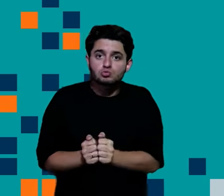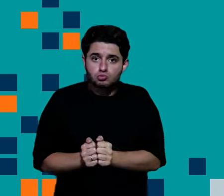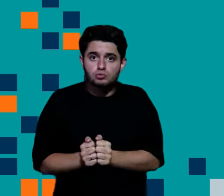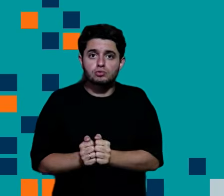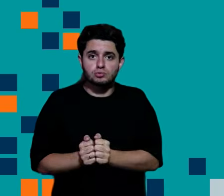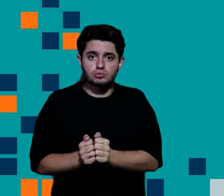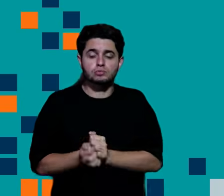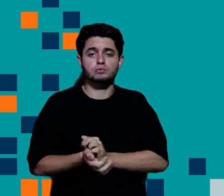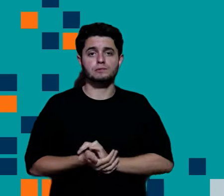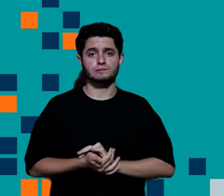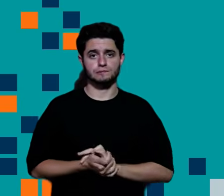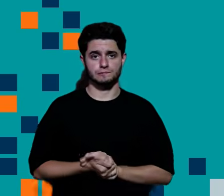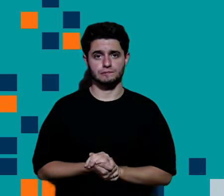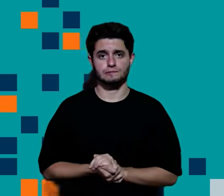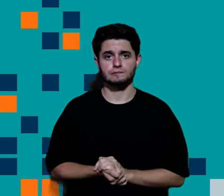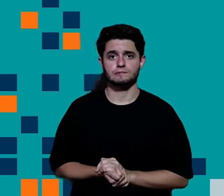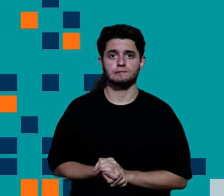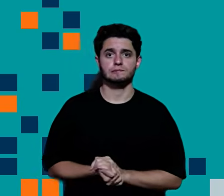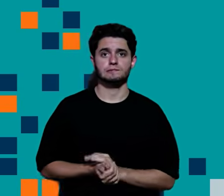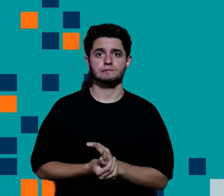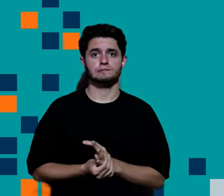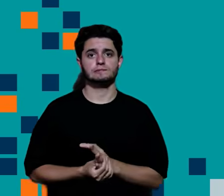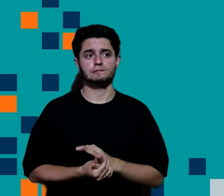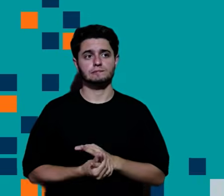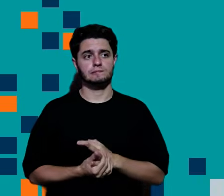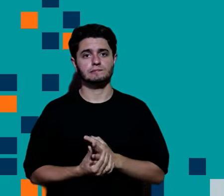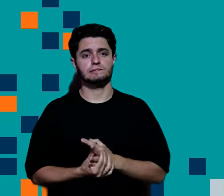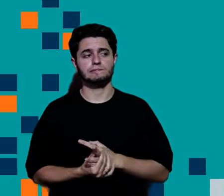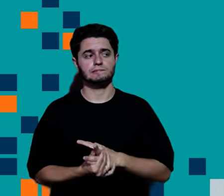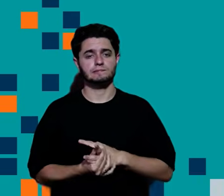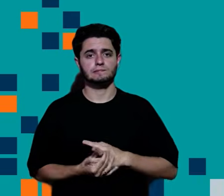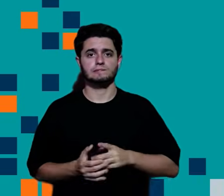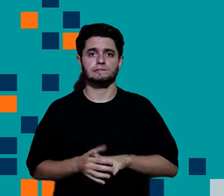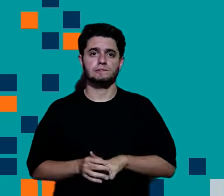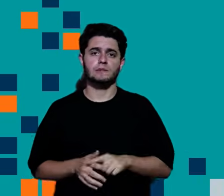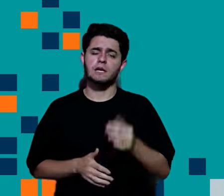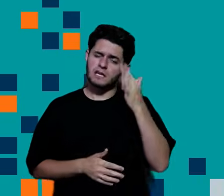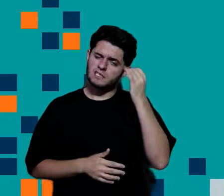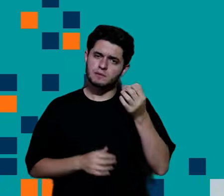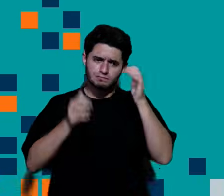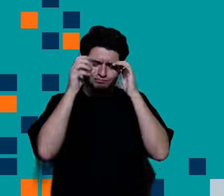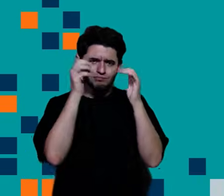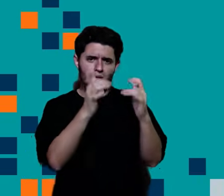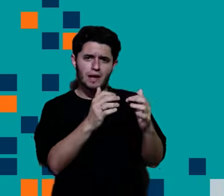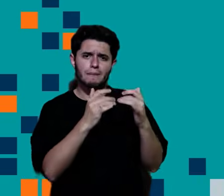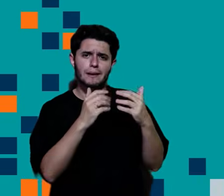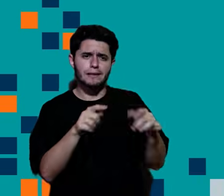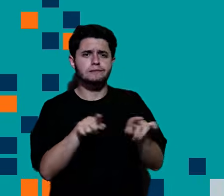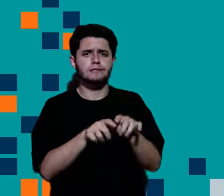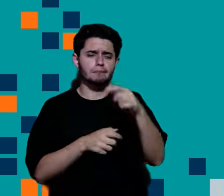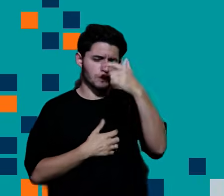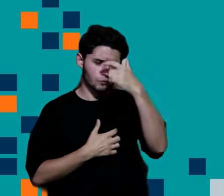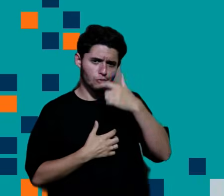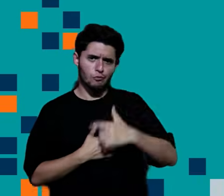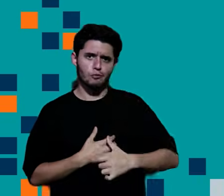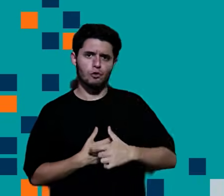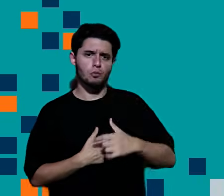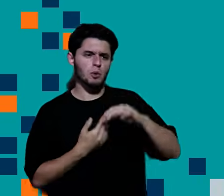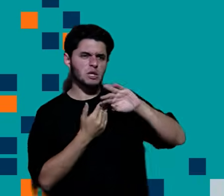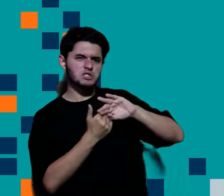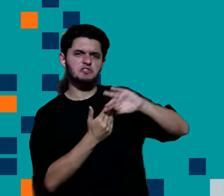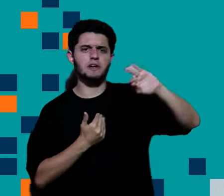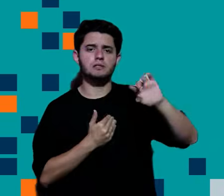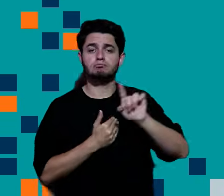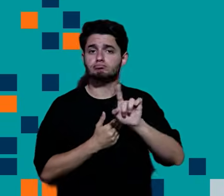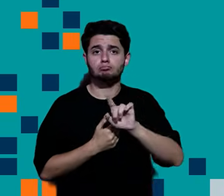17th century philosopher, René Descartes, who said, you know, the mind and the body were totally separate. And we